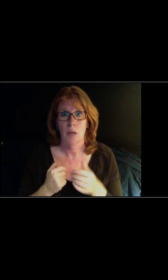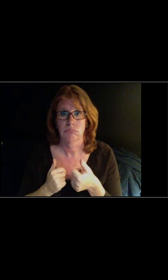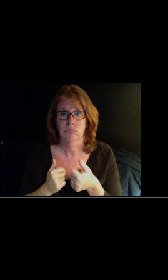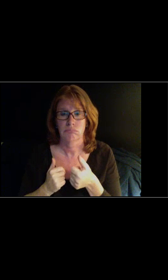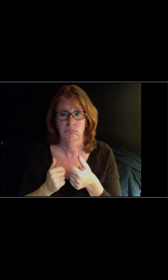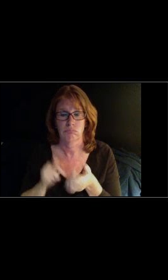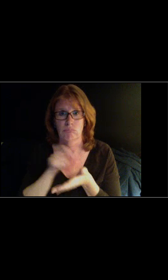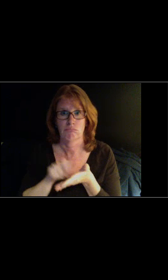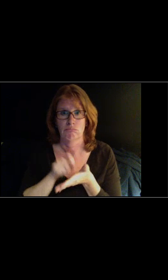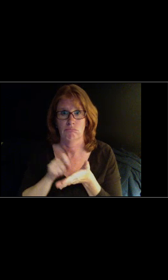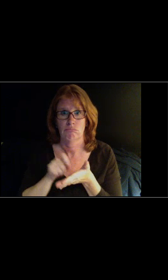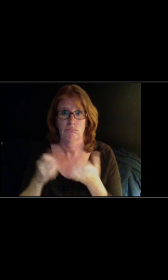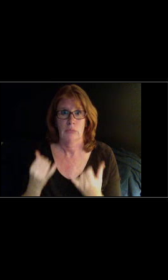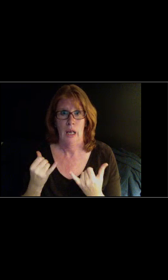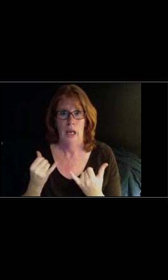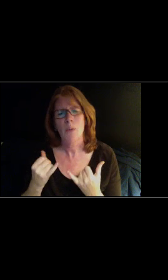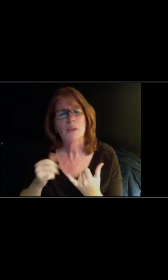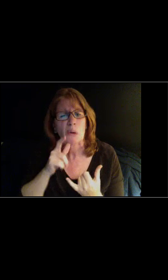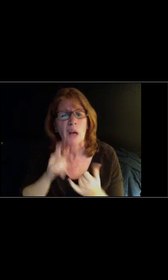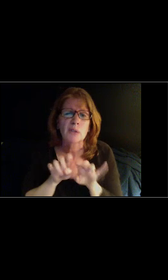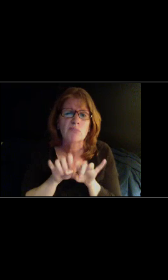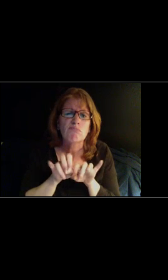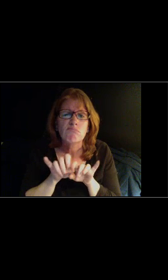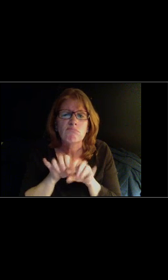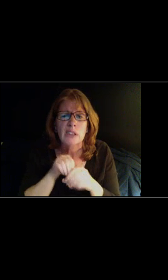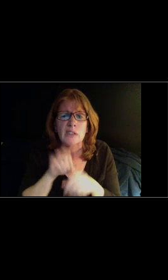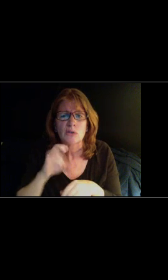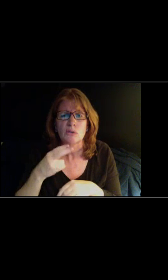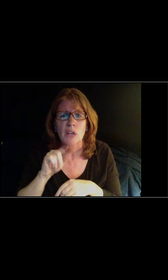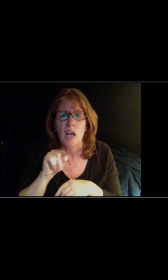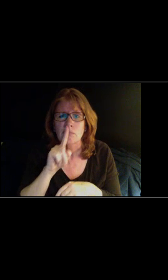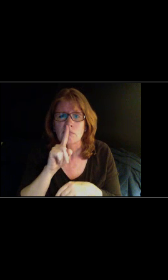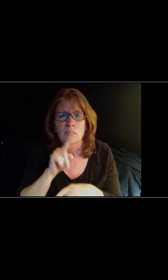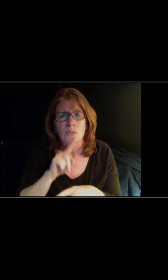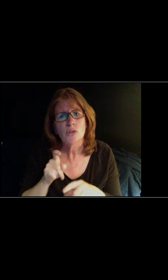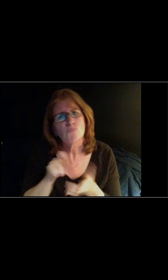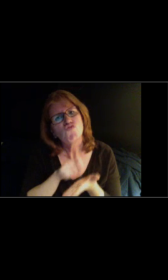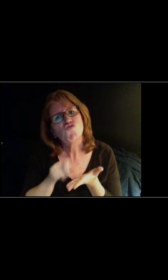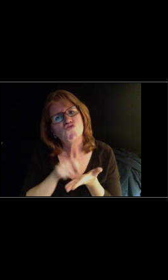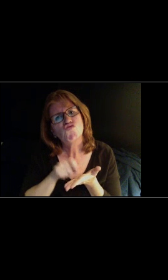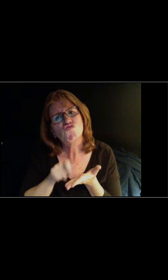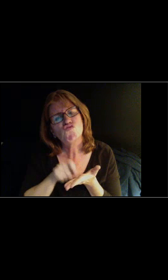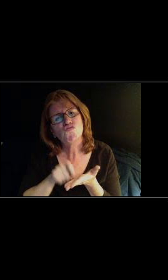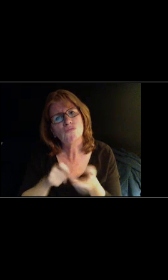So if you have any questions or comments for me, that's great. You can just write them down now.